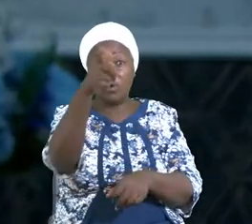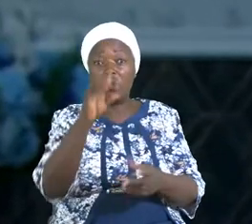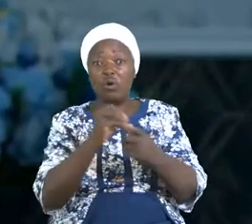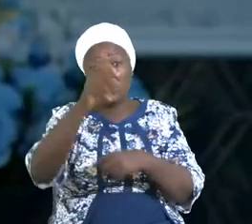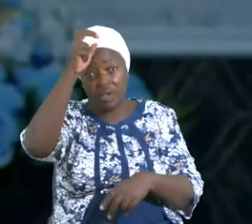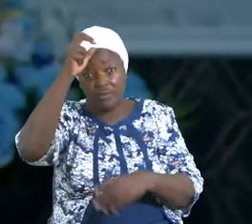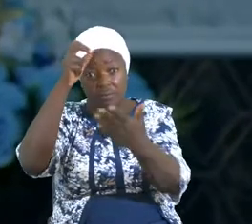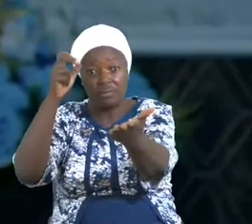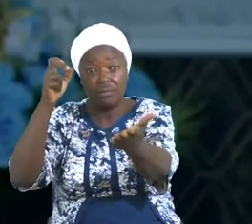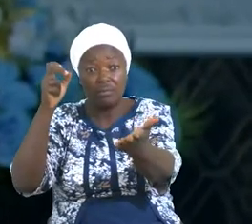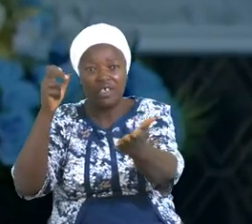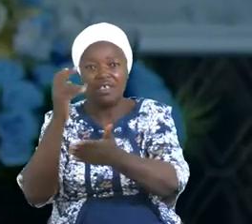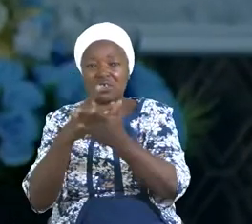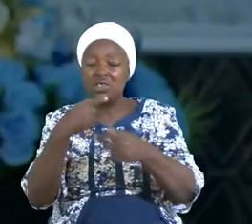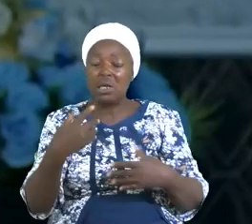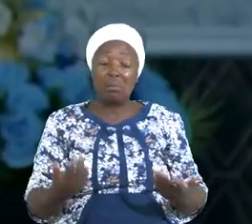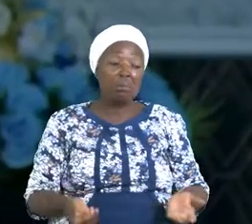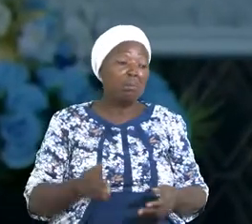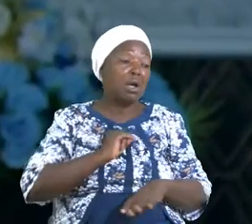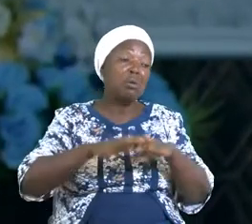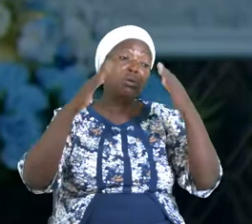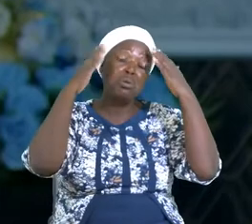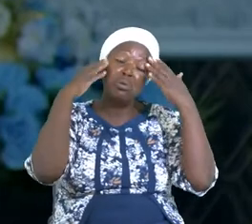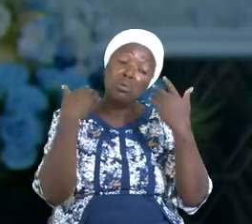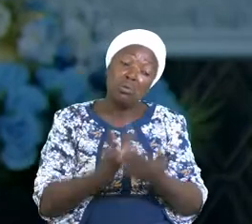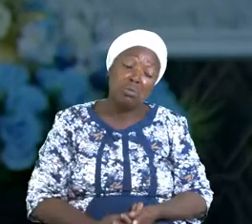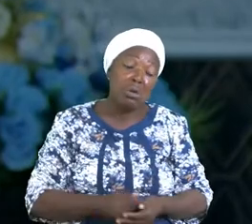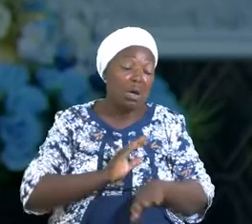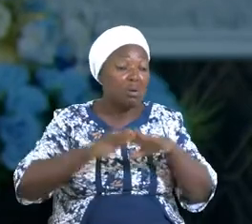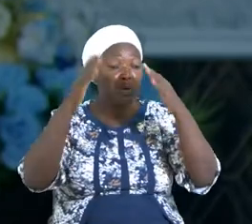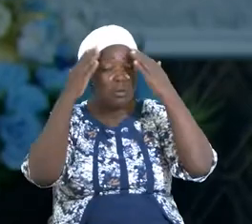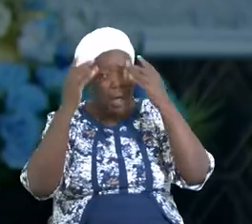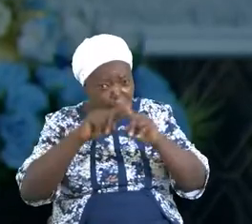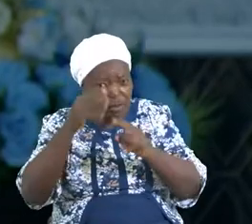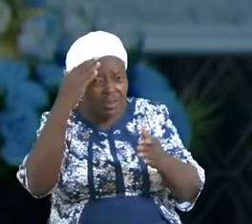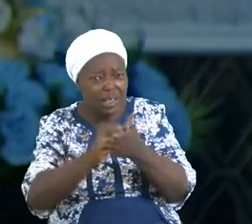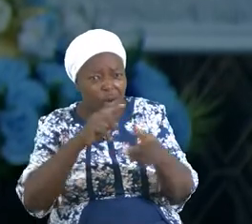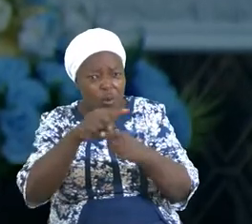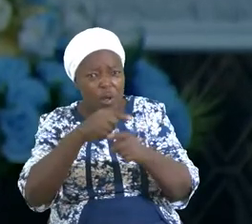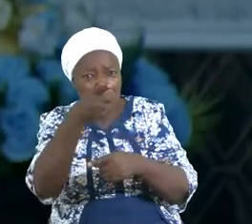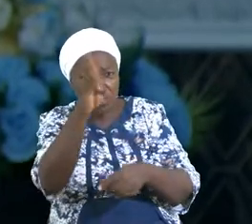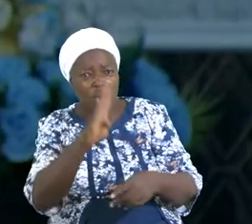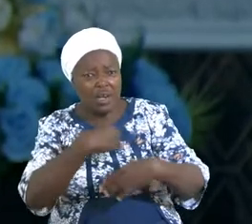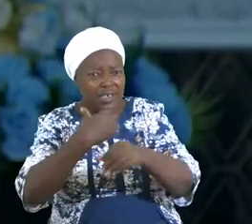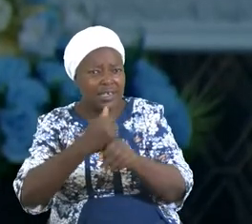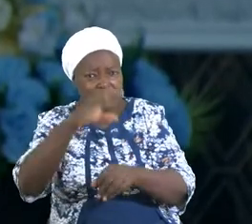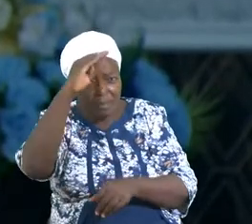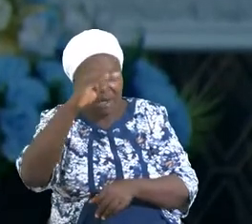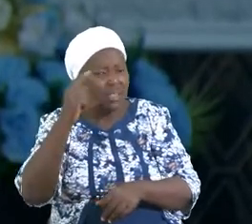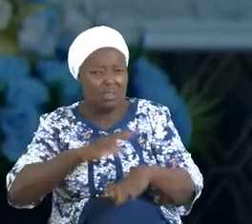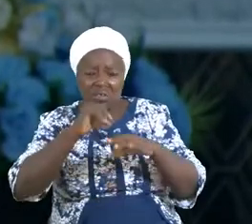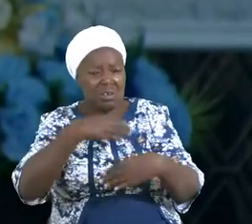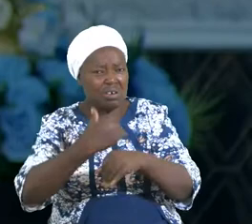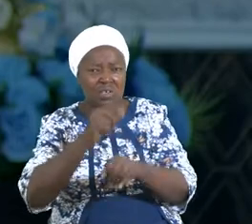Somebody said, I don't know. You don't know. When God created man, he didn't create him with blindness. It's not the work of